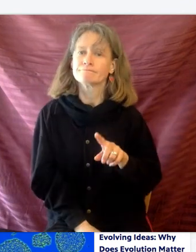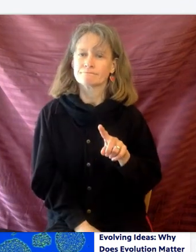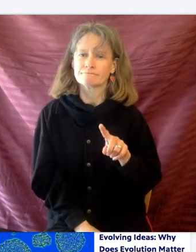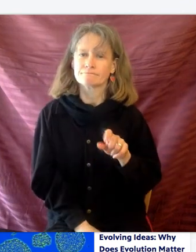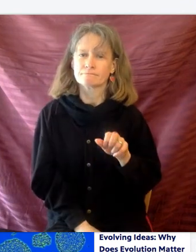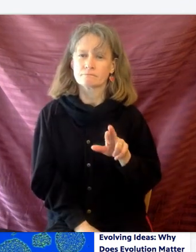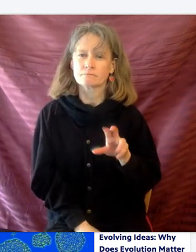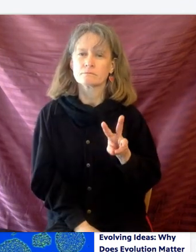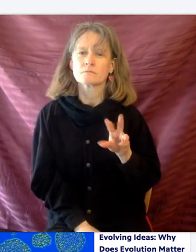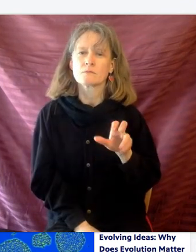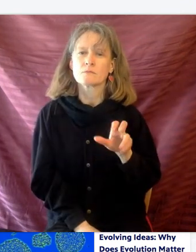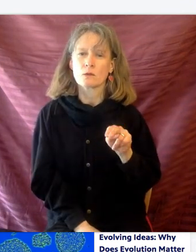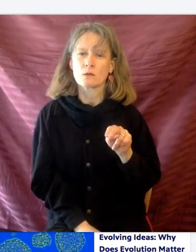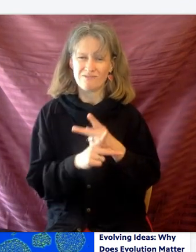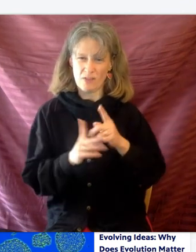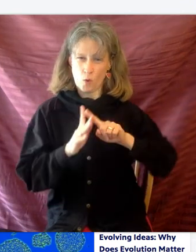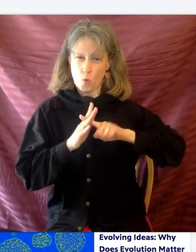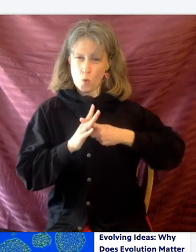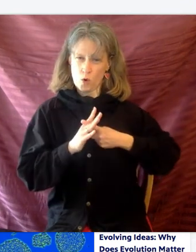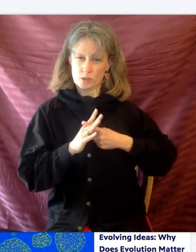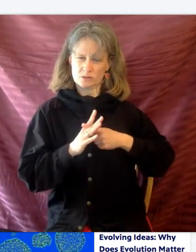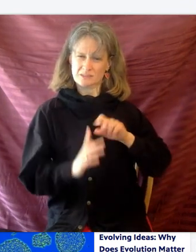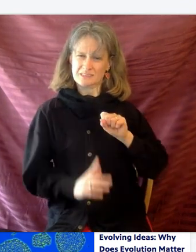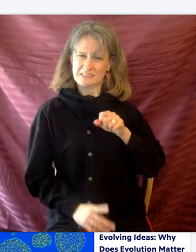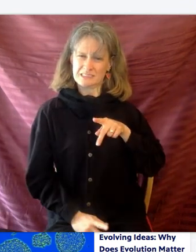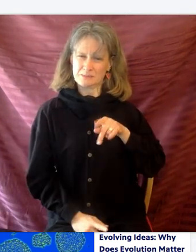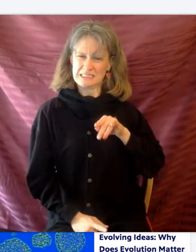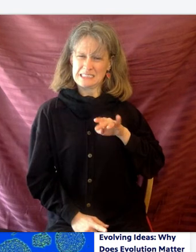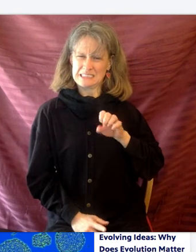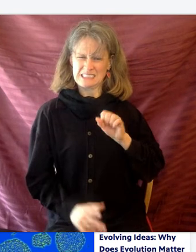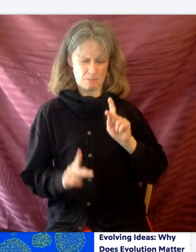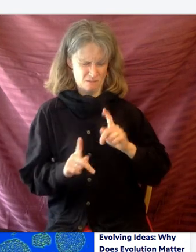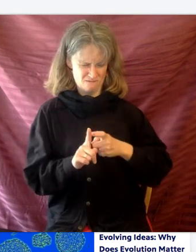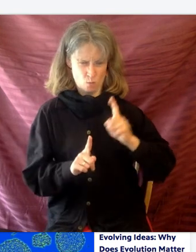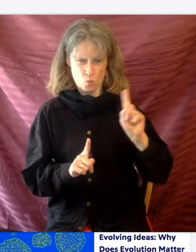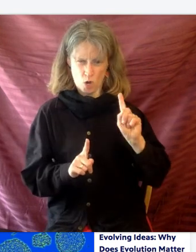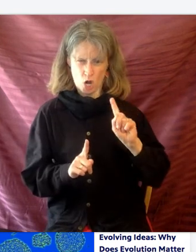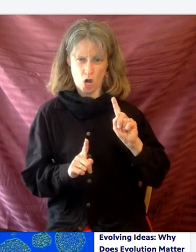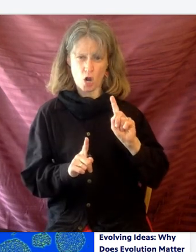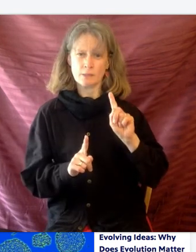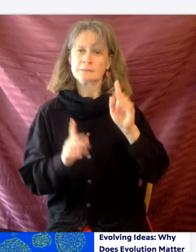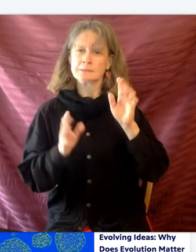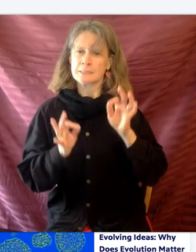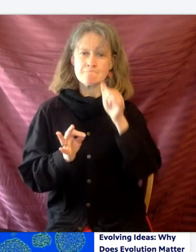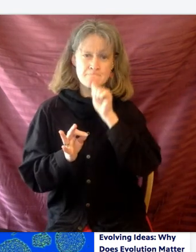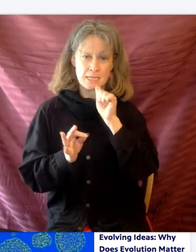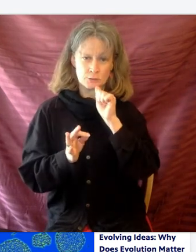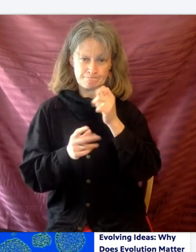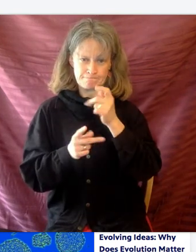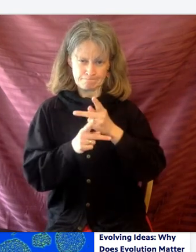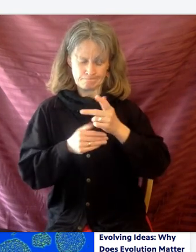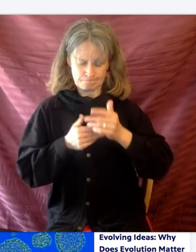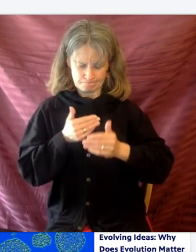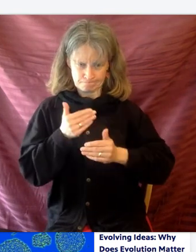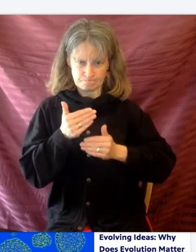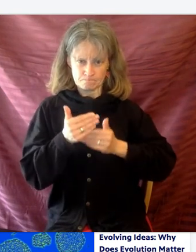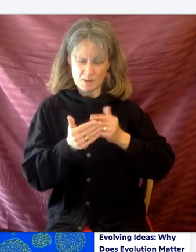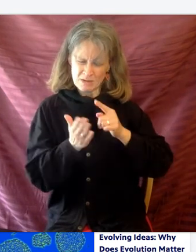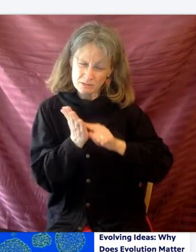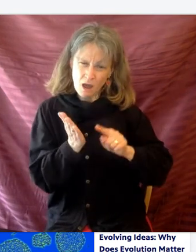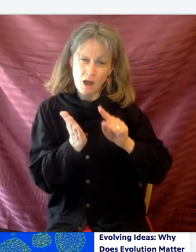mystery methodically, with patience and care. Gradually, one simple and elegant idea became more and